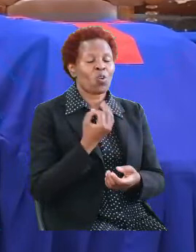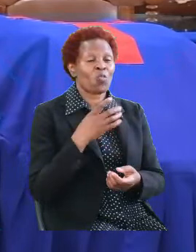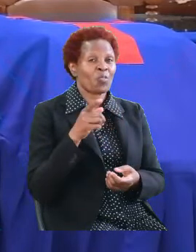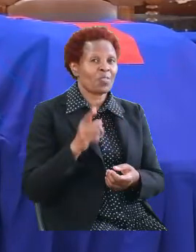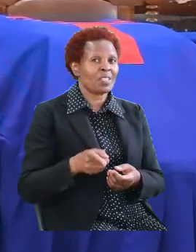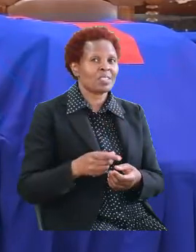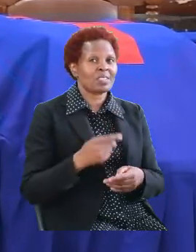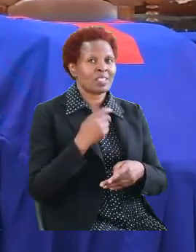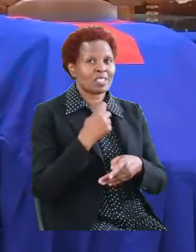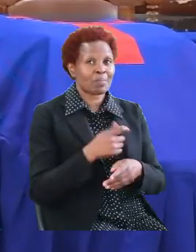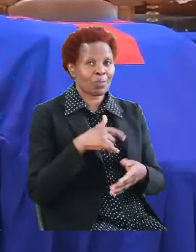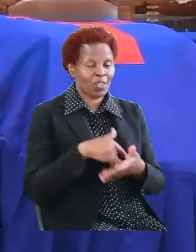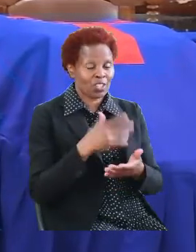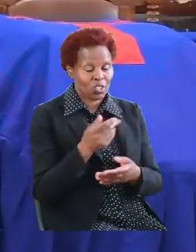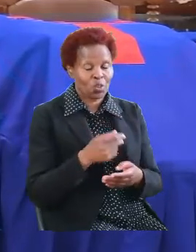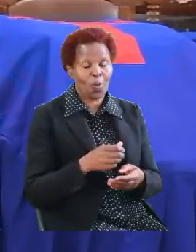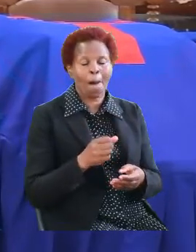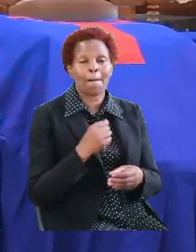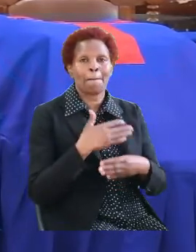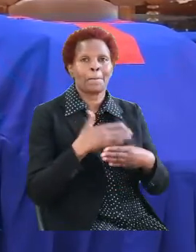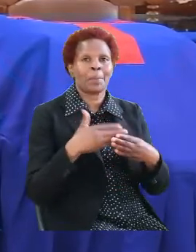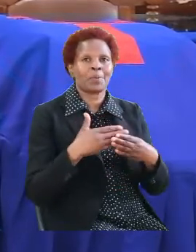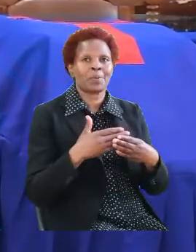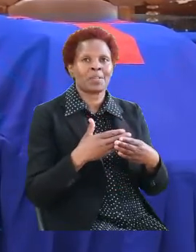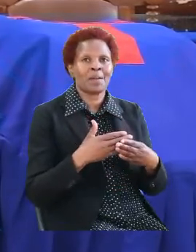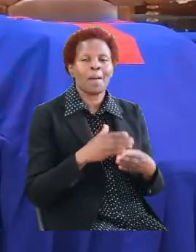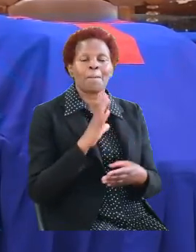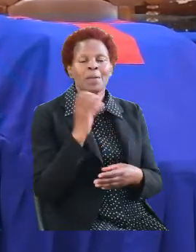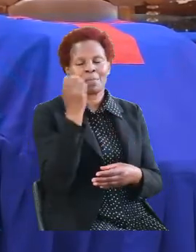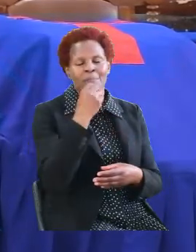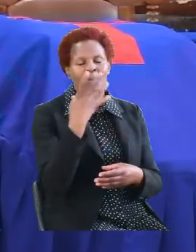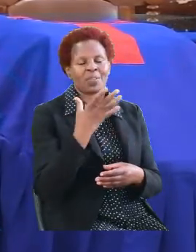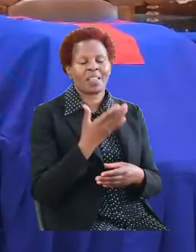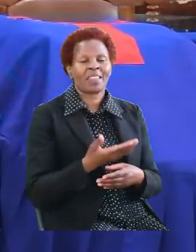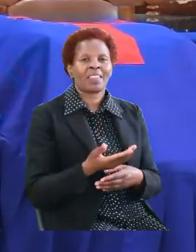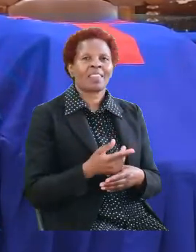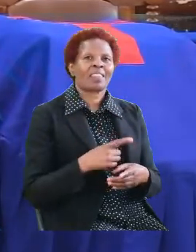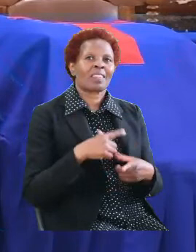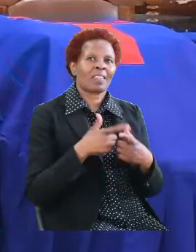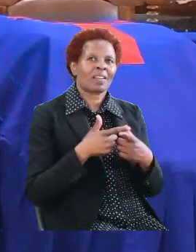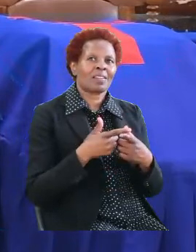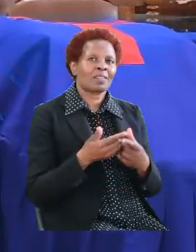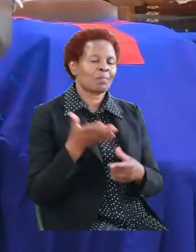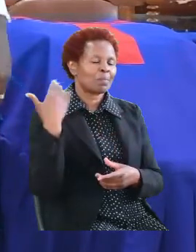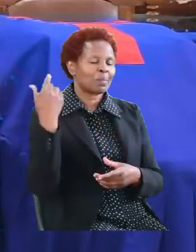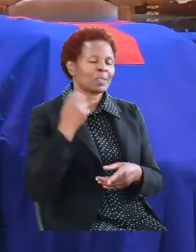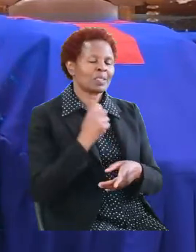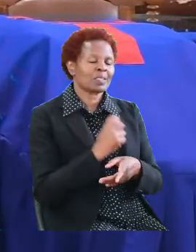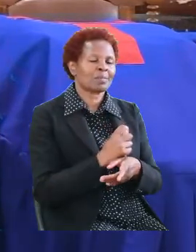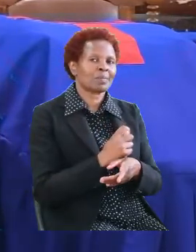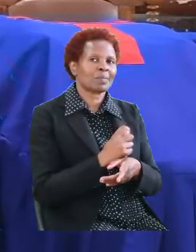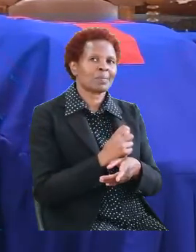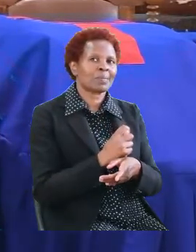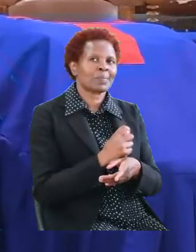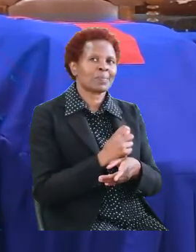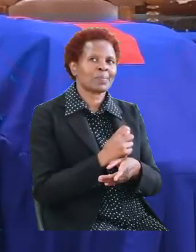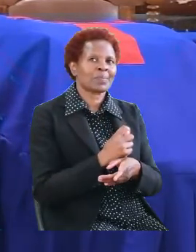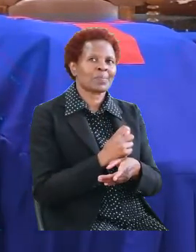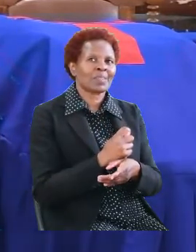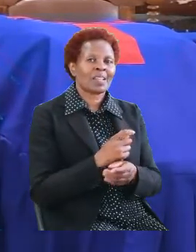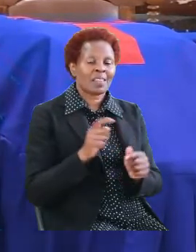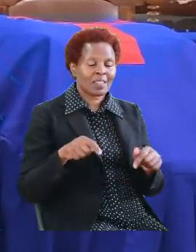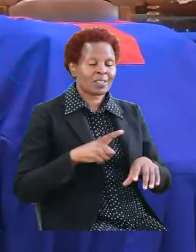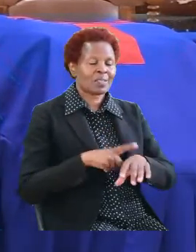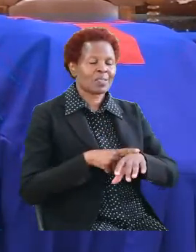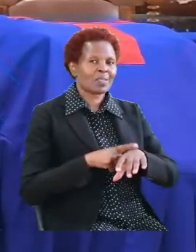we are building shall be greater than the former a temple that was built by the King Solomon. And at this